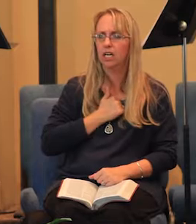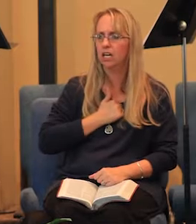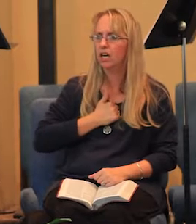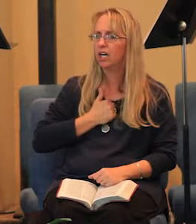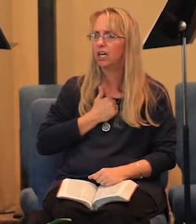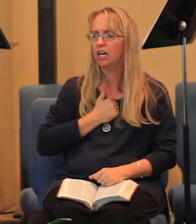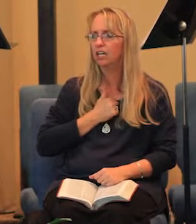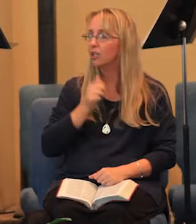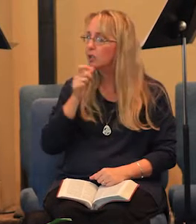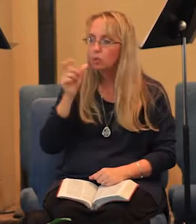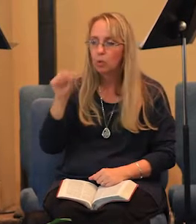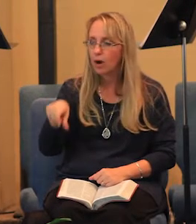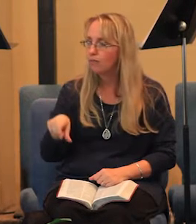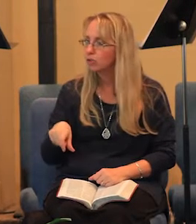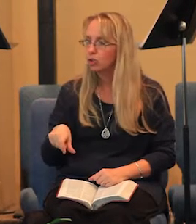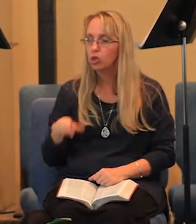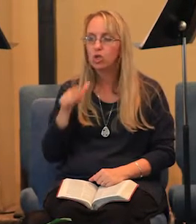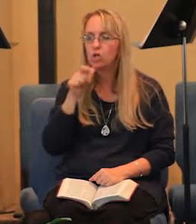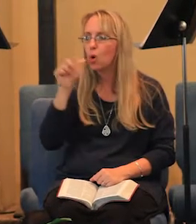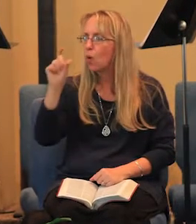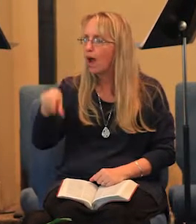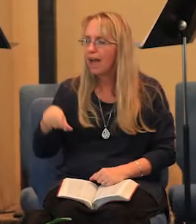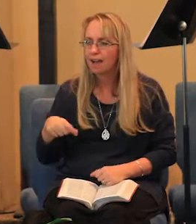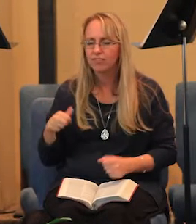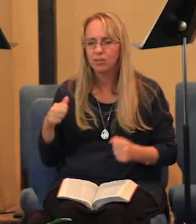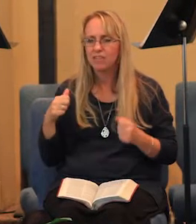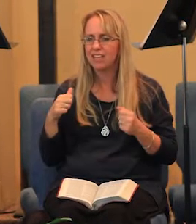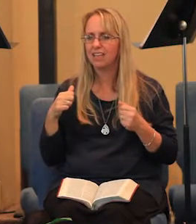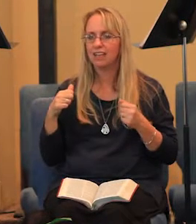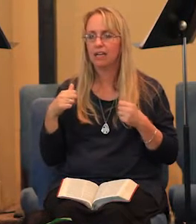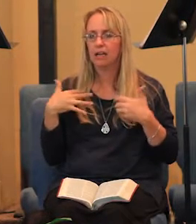You don't. You don't have to be fearful.